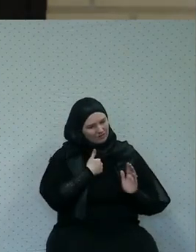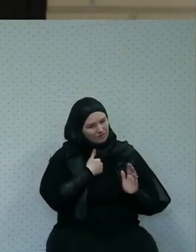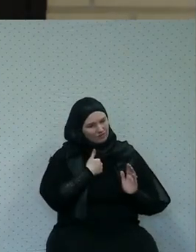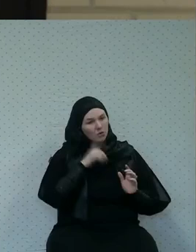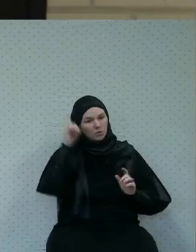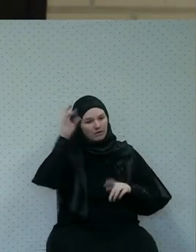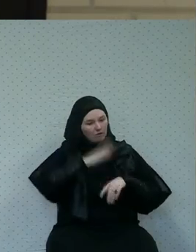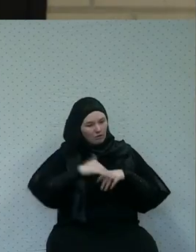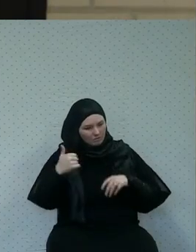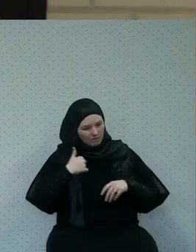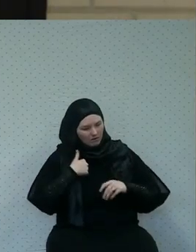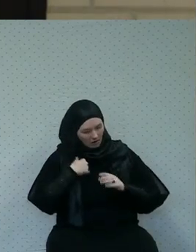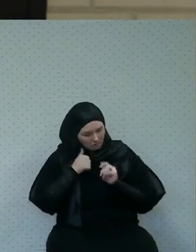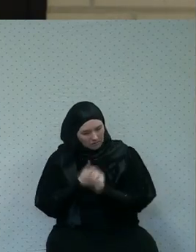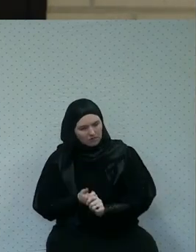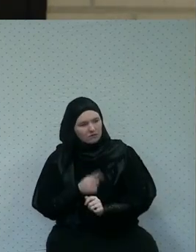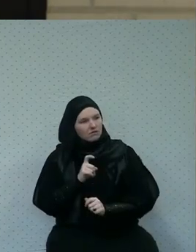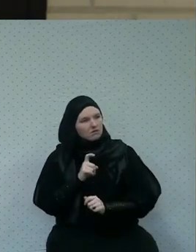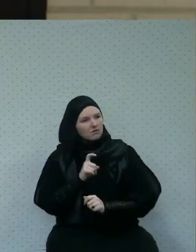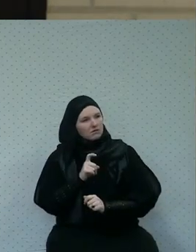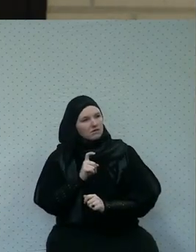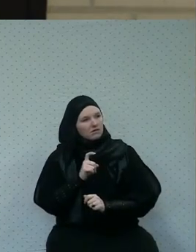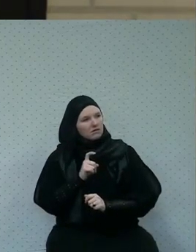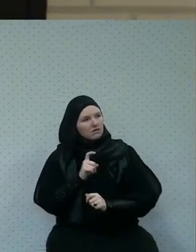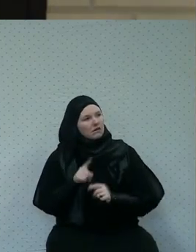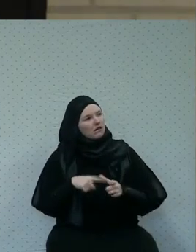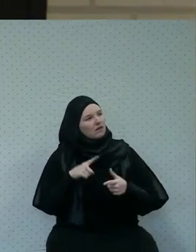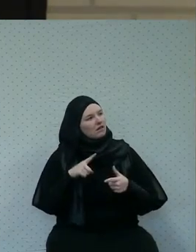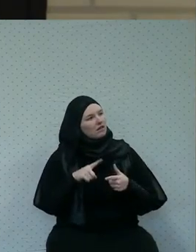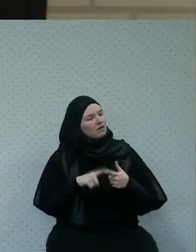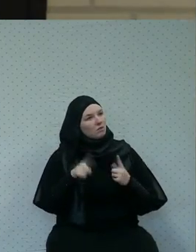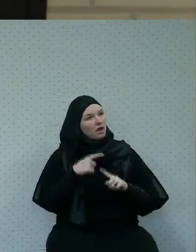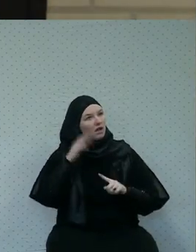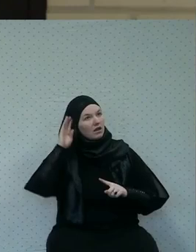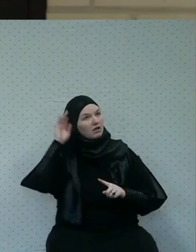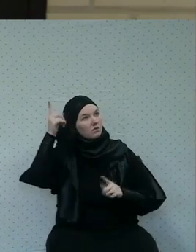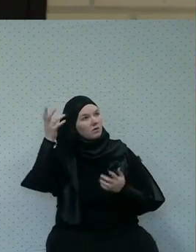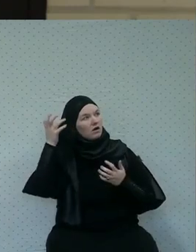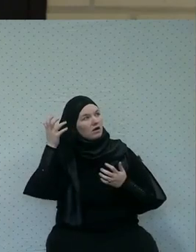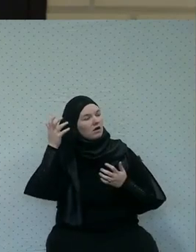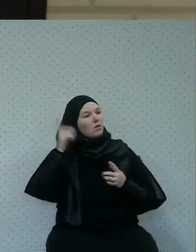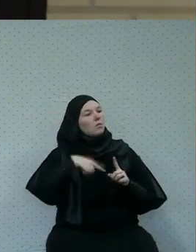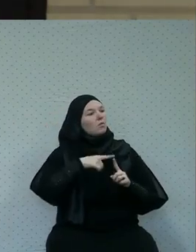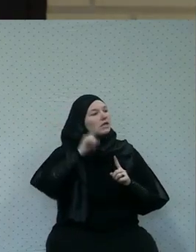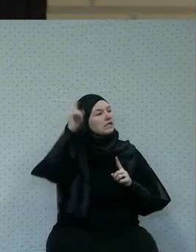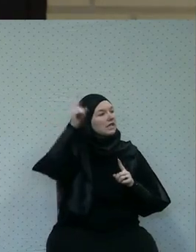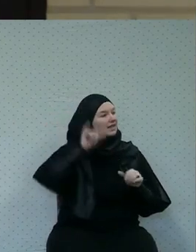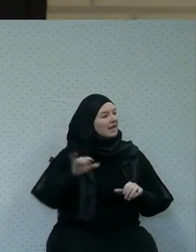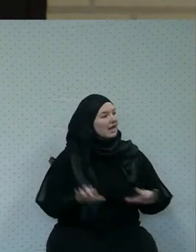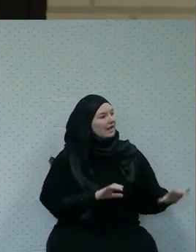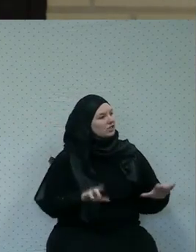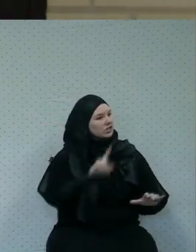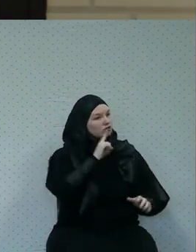him when he calls you? And then what do you do when you hear him? When he says, that action